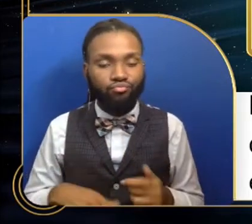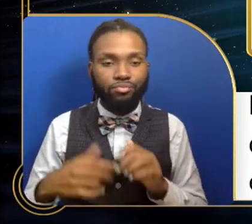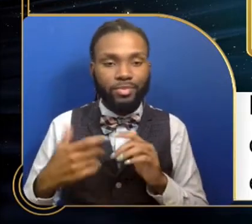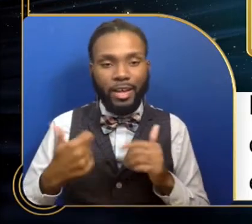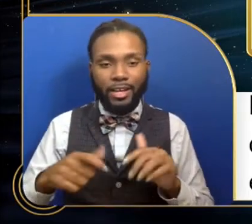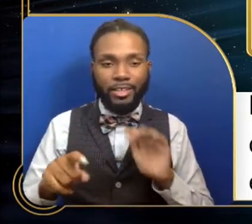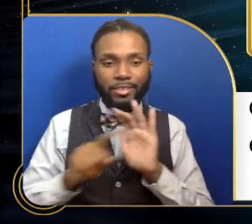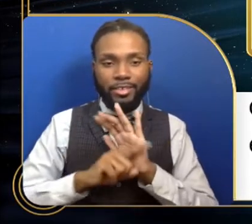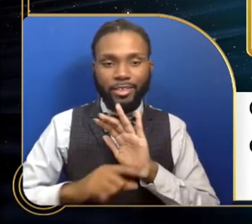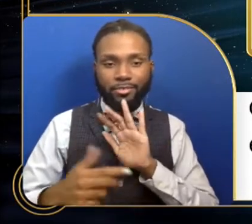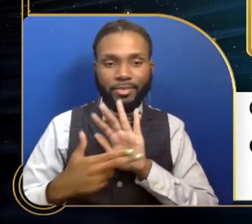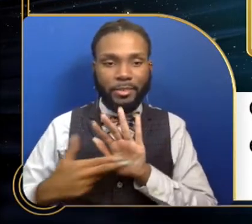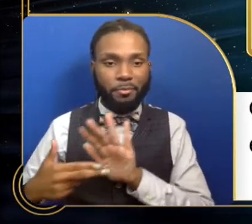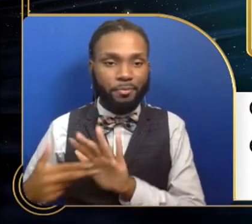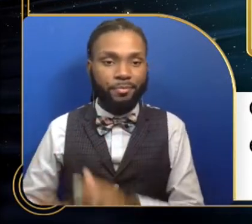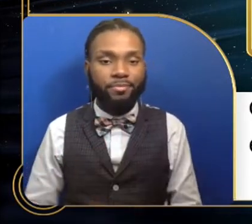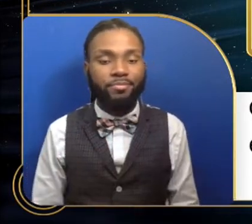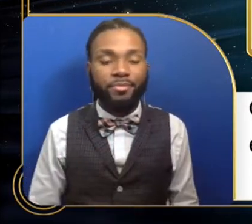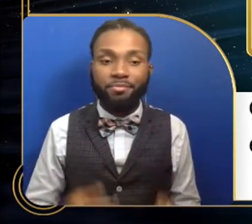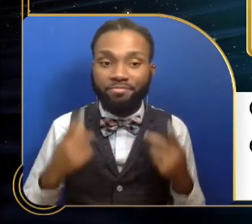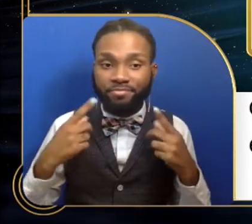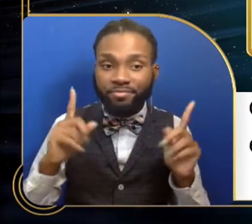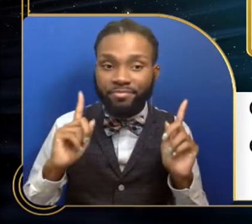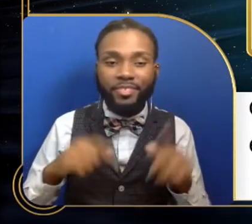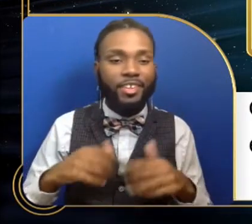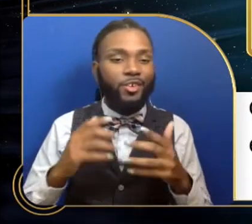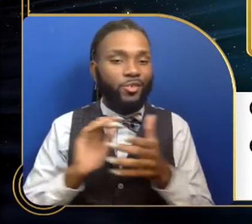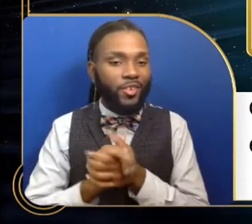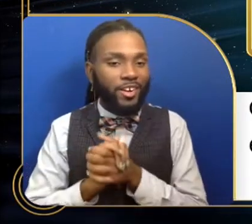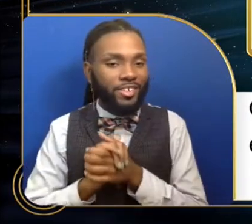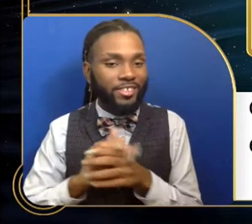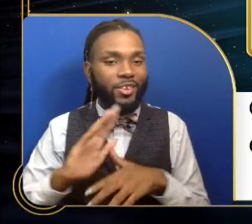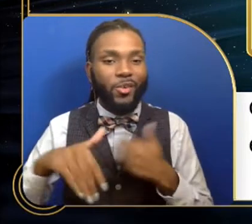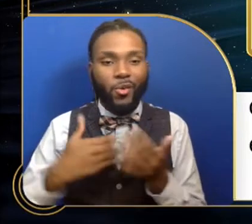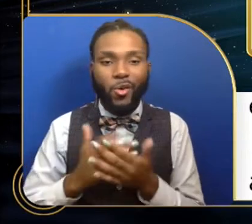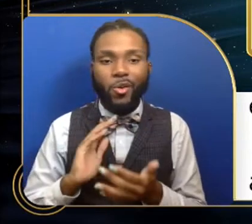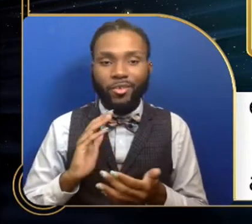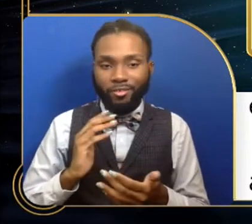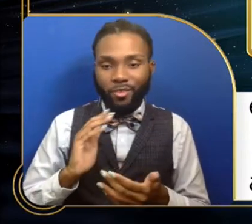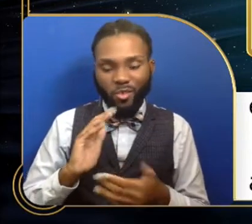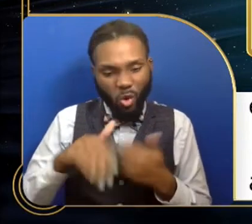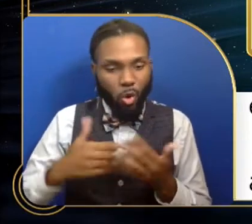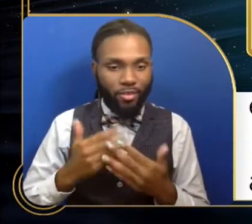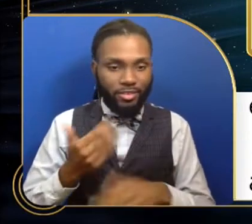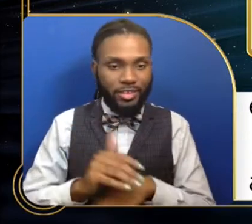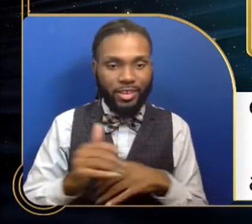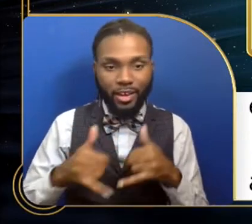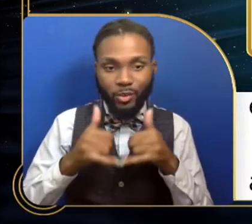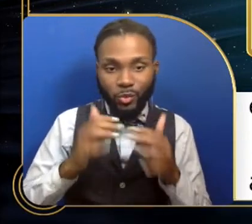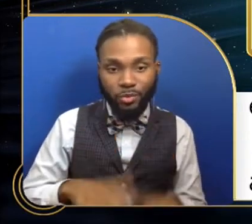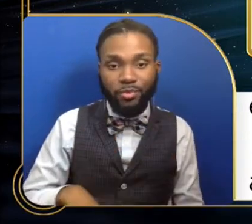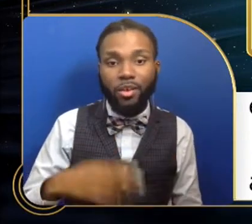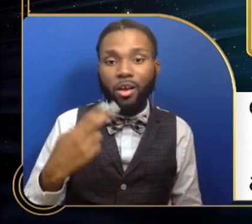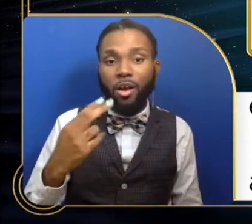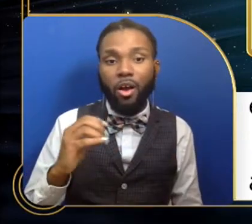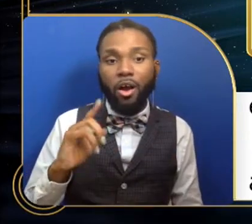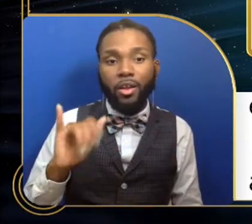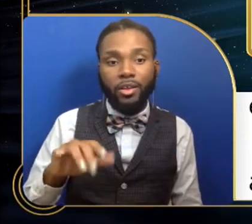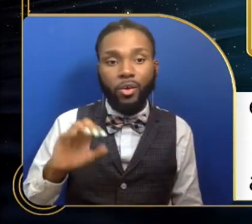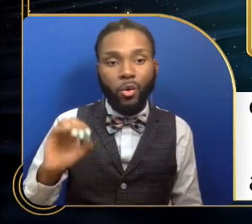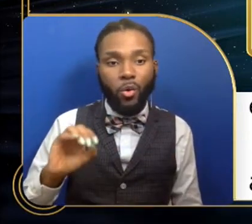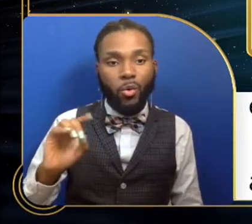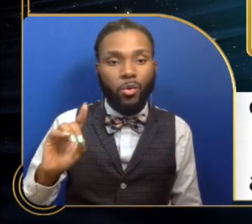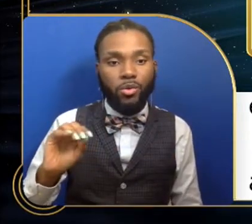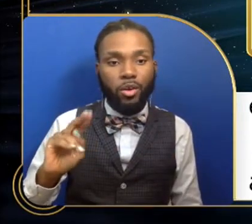Finally, congratulations to all of tonight's awardees, to Holly O'Donnell and everyone at the